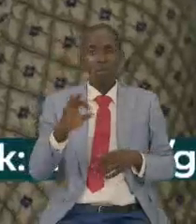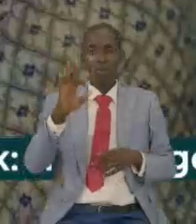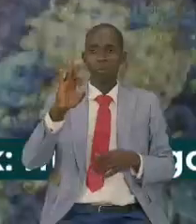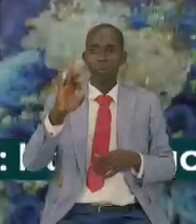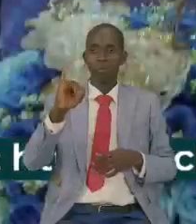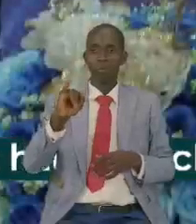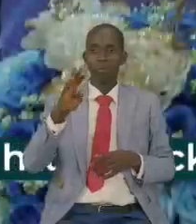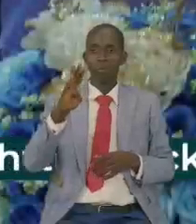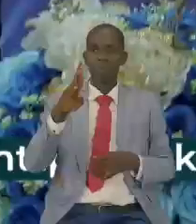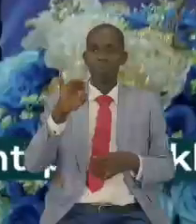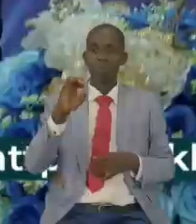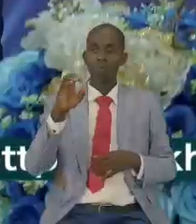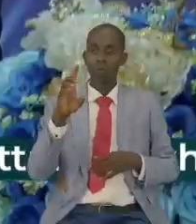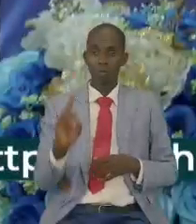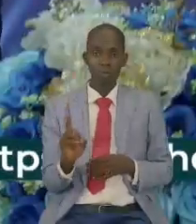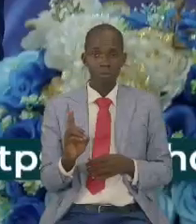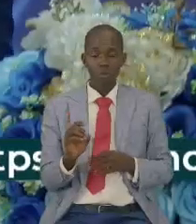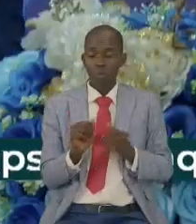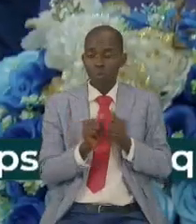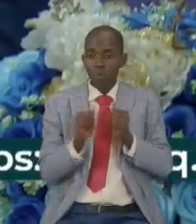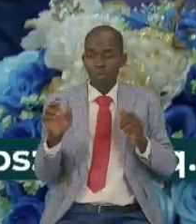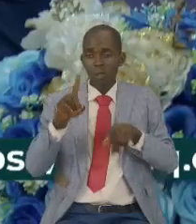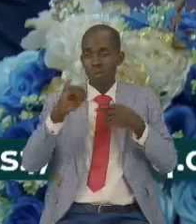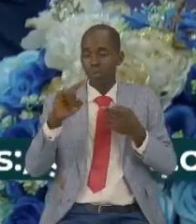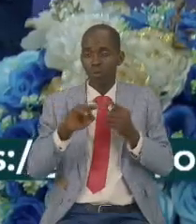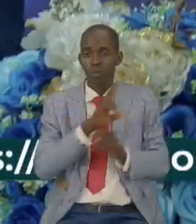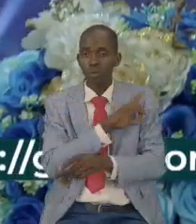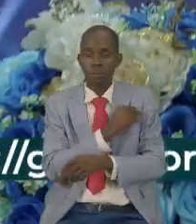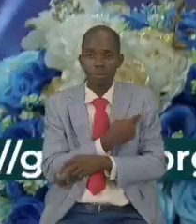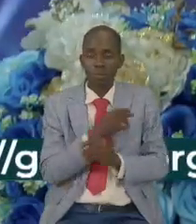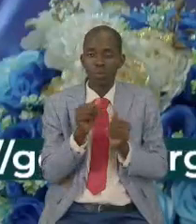baptism globally, and send your reports to us.